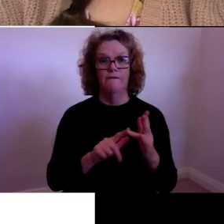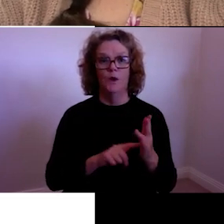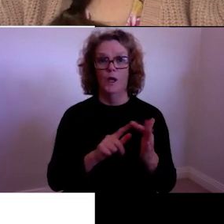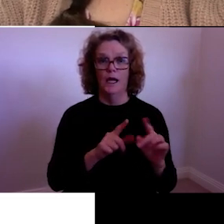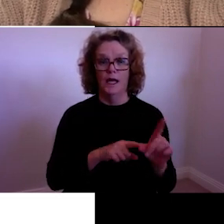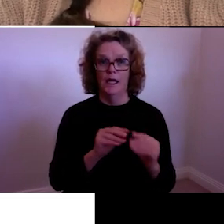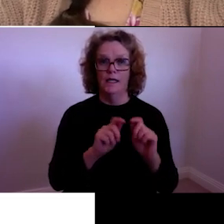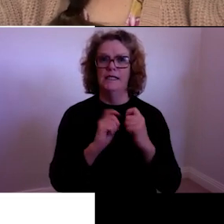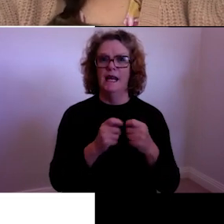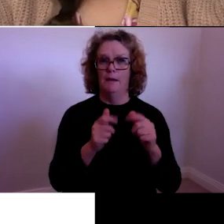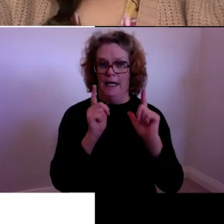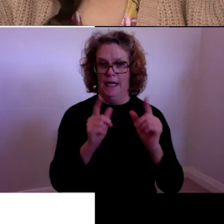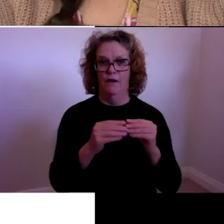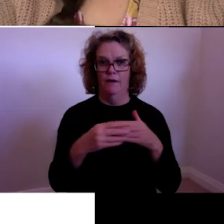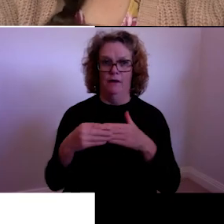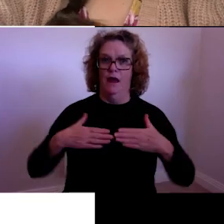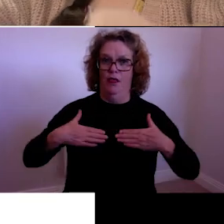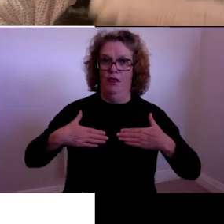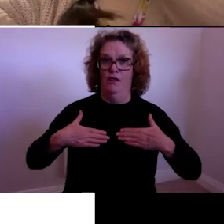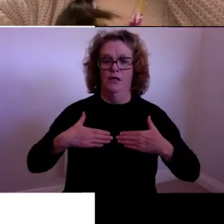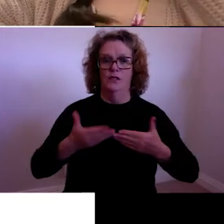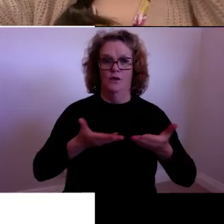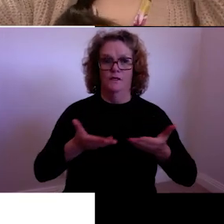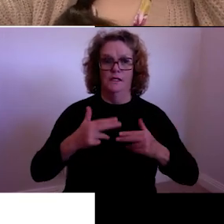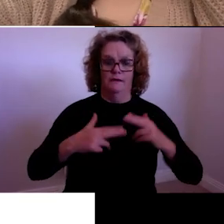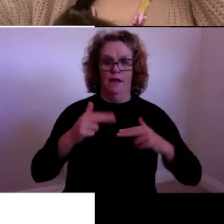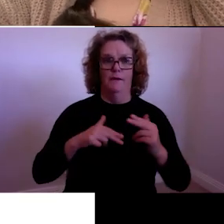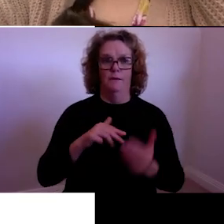Health Services Development Team at the Centre.